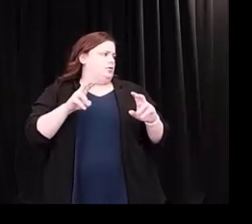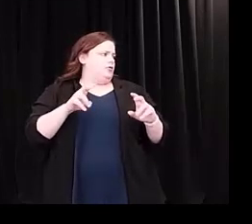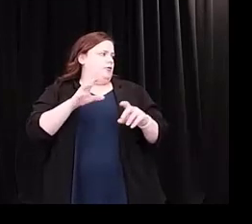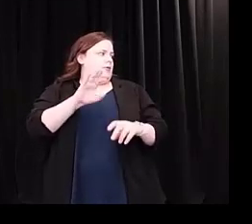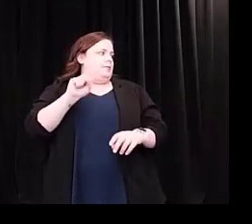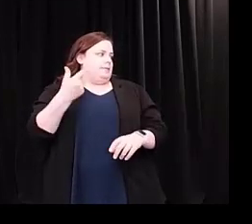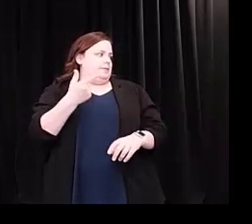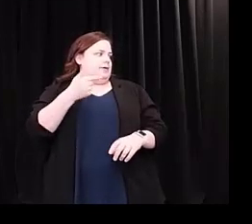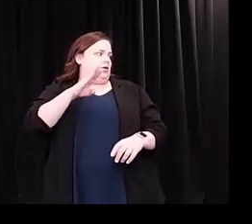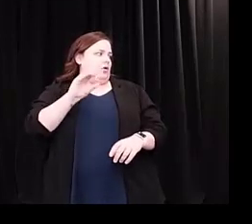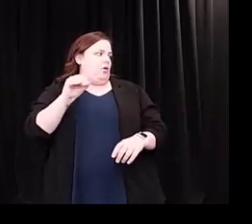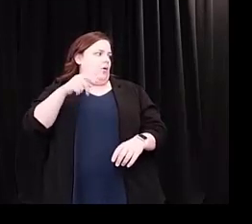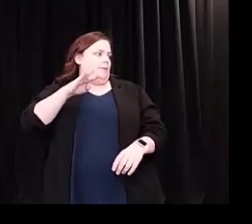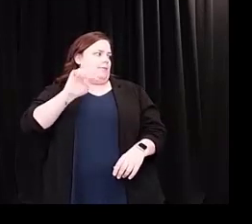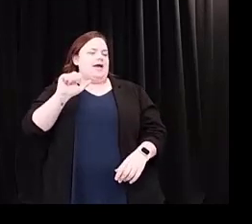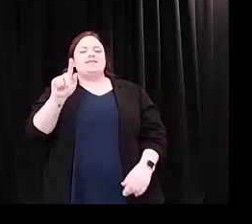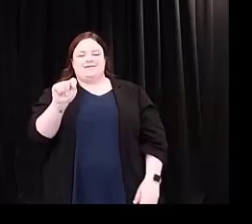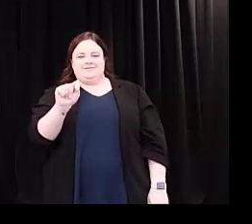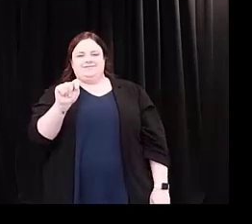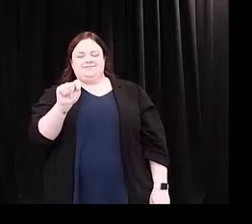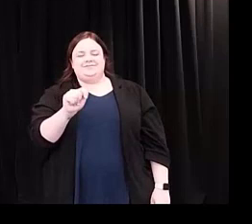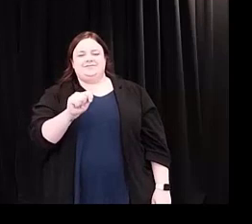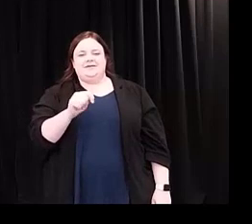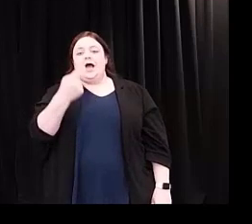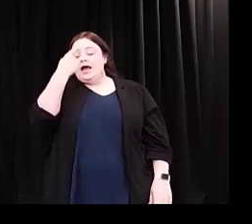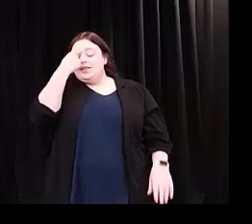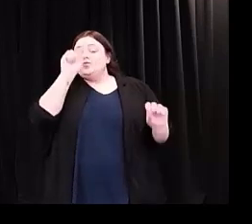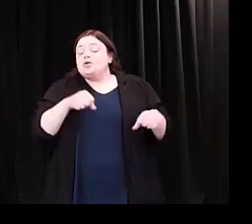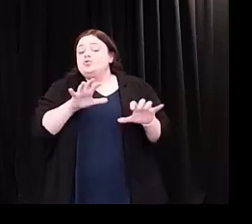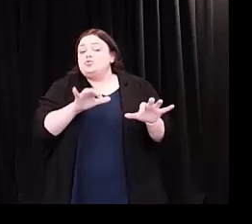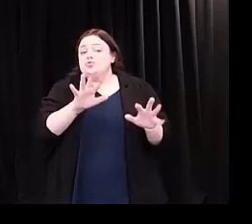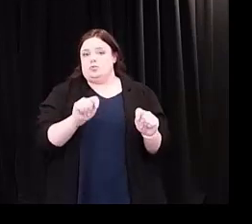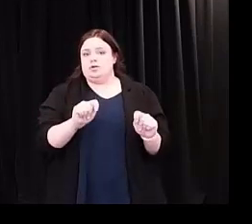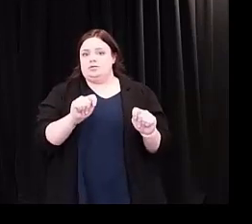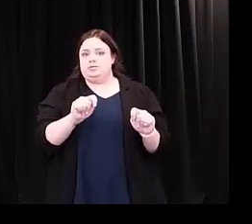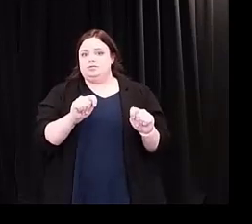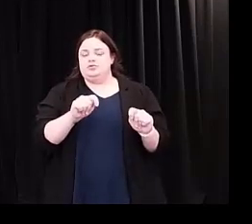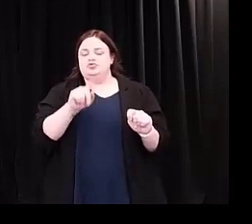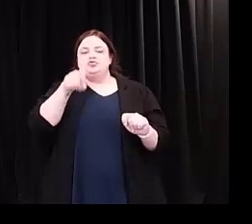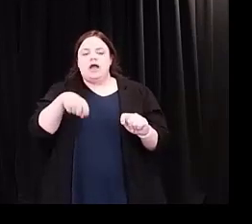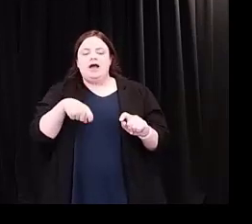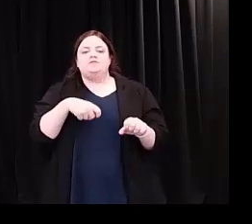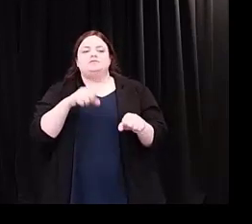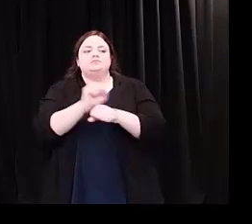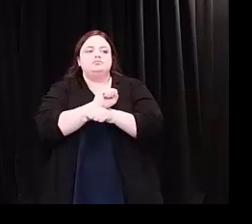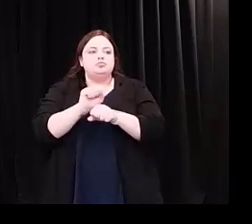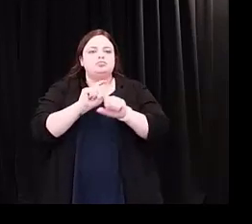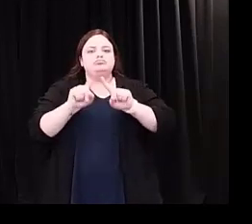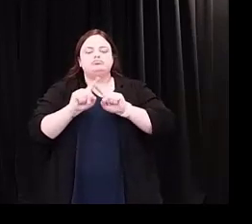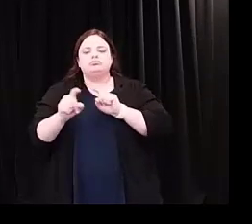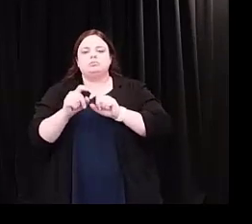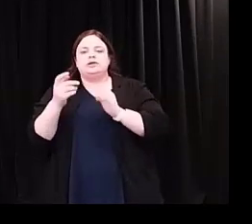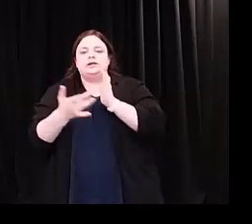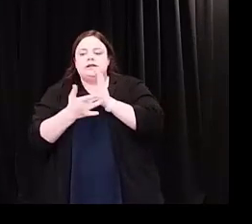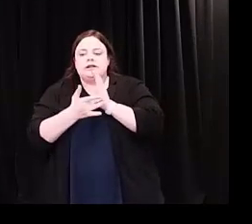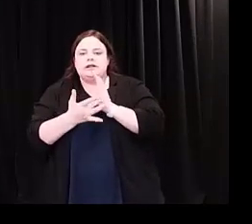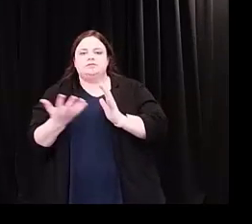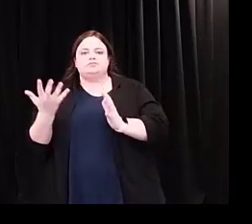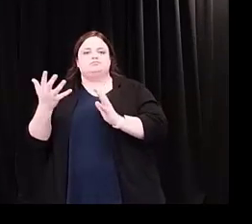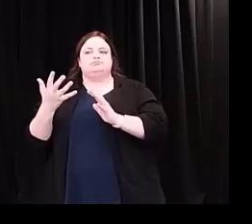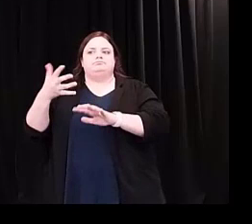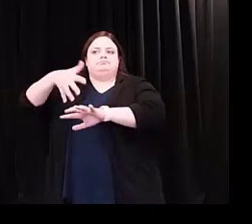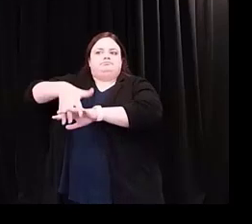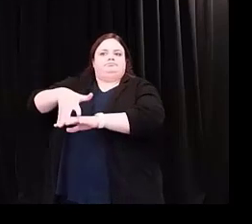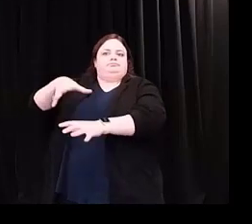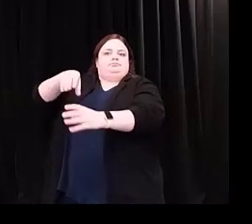So I think you can do it. You just have to work these techniques into the process that you